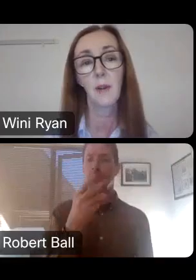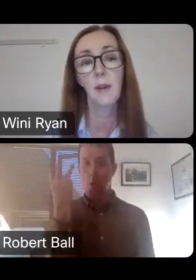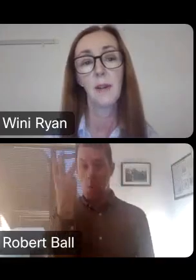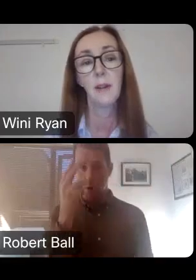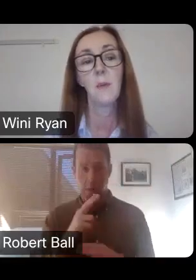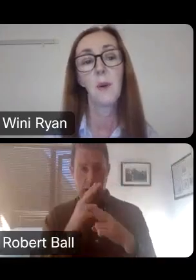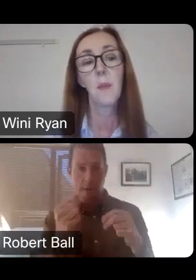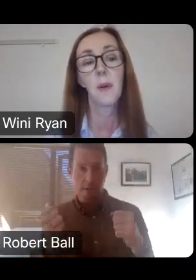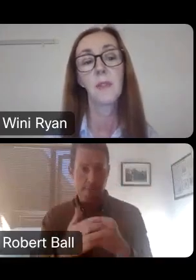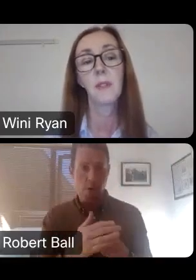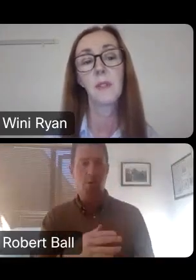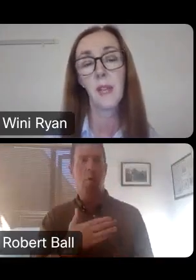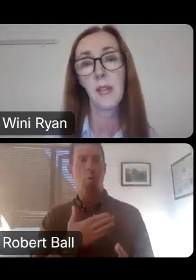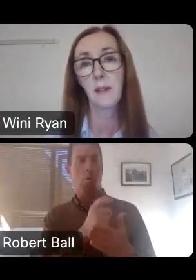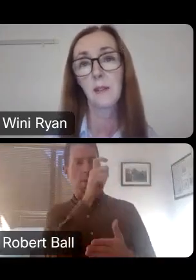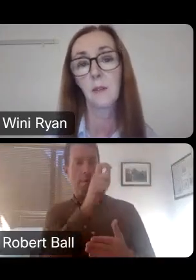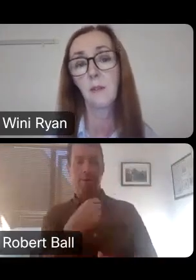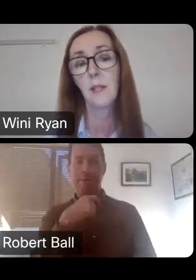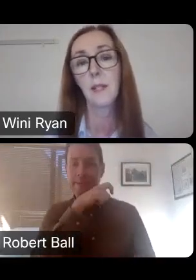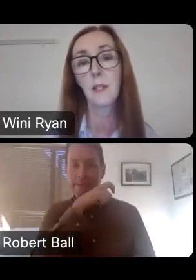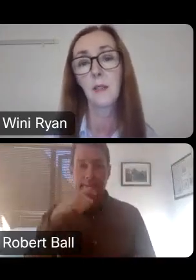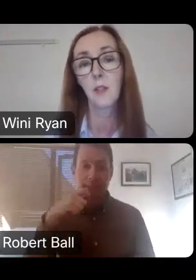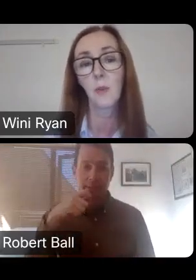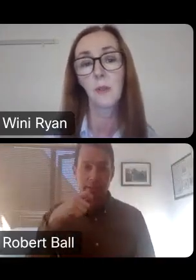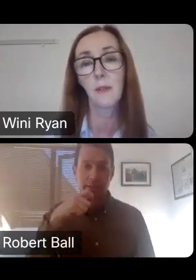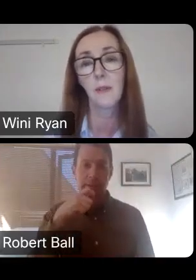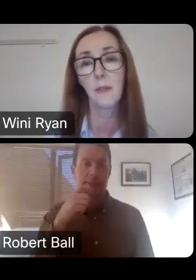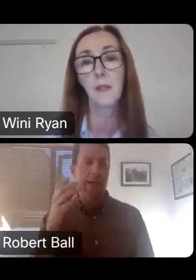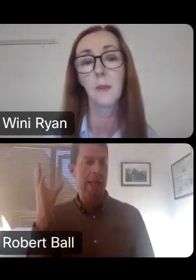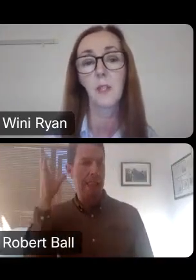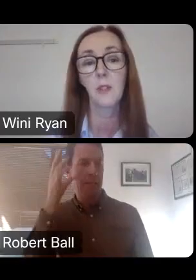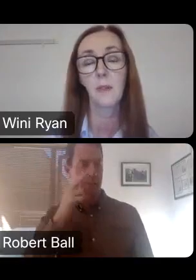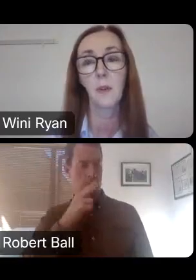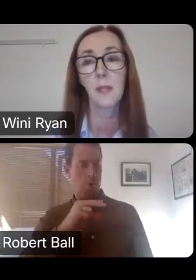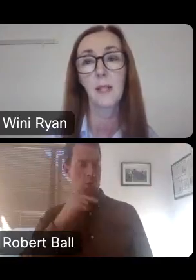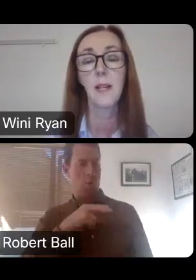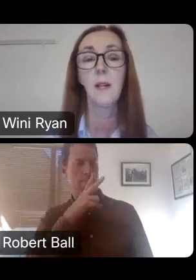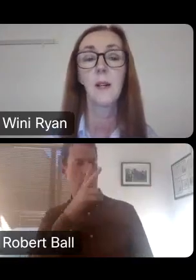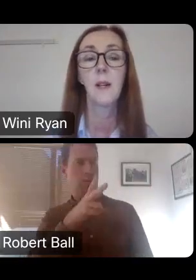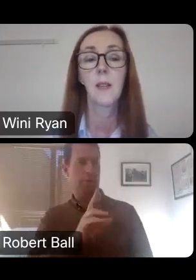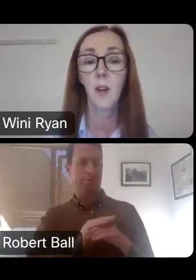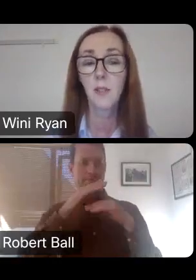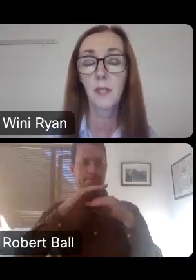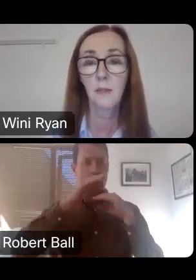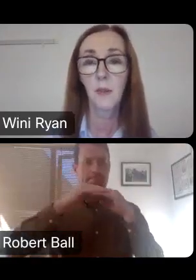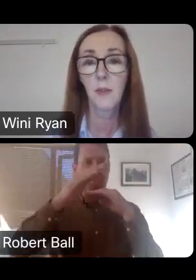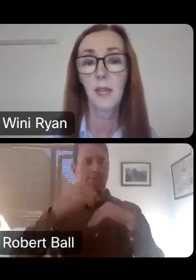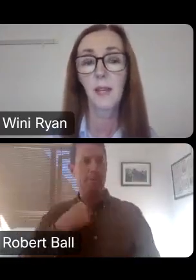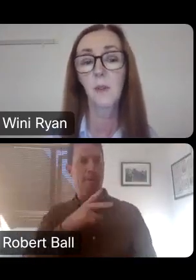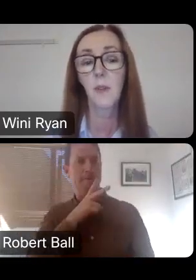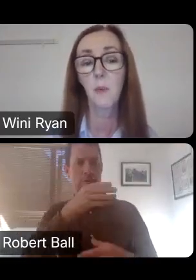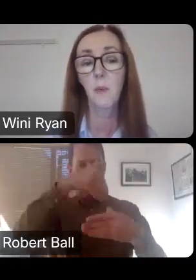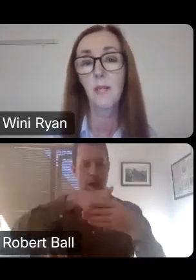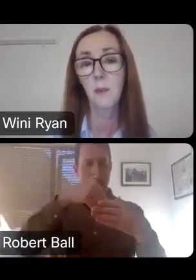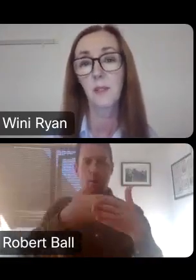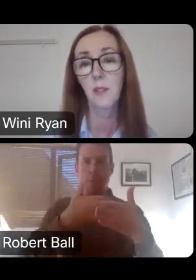for what the person is saying? So listening to the tone of their voice, the pitch of their voice, the content of what they're saying, and